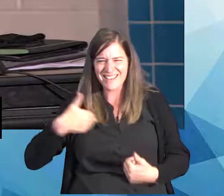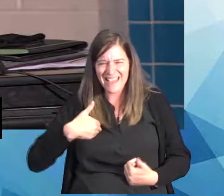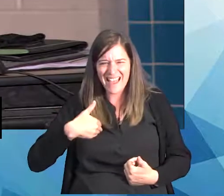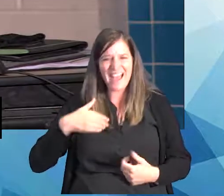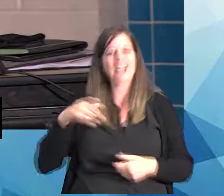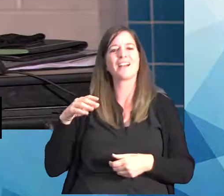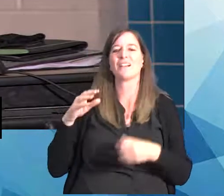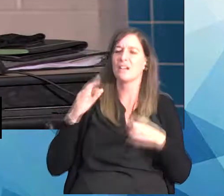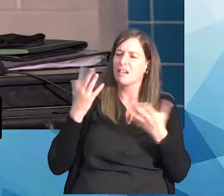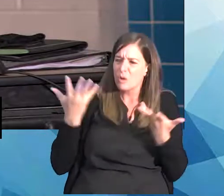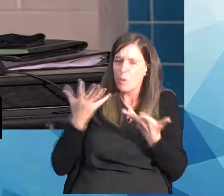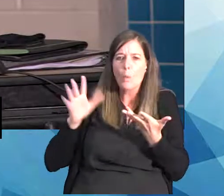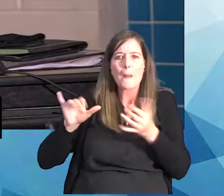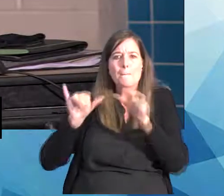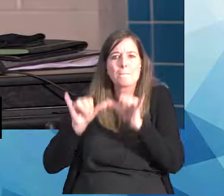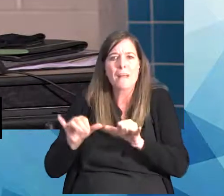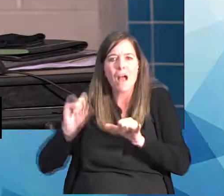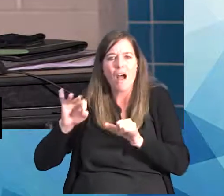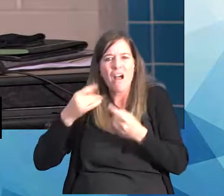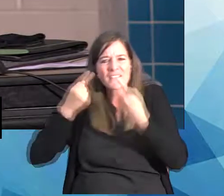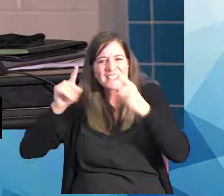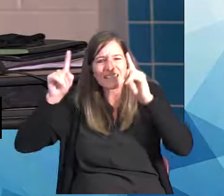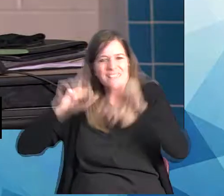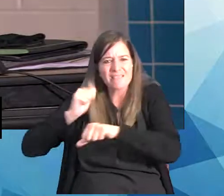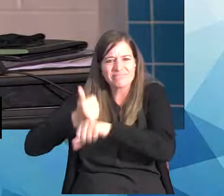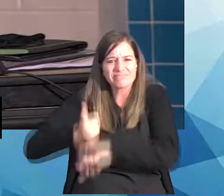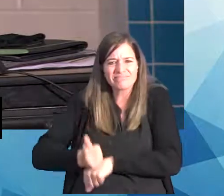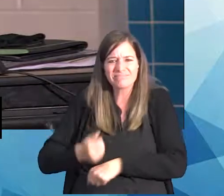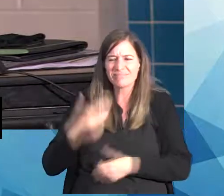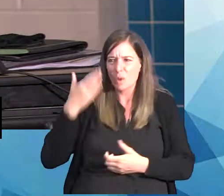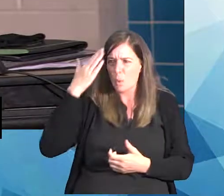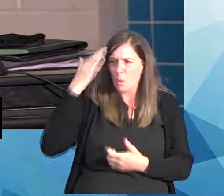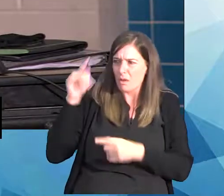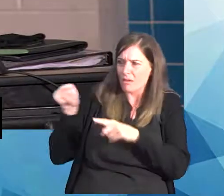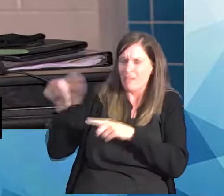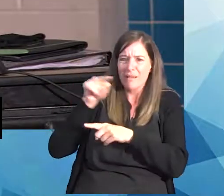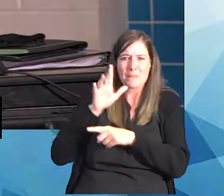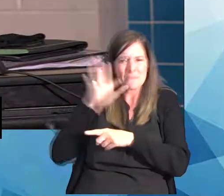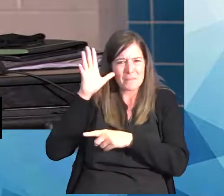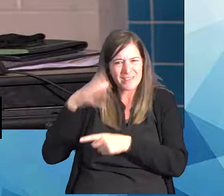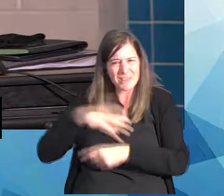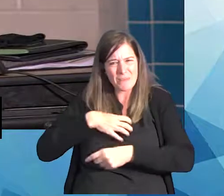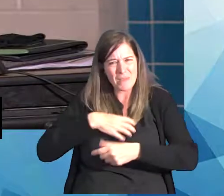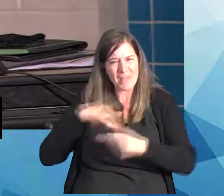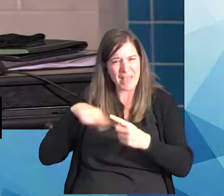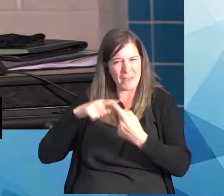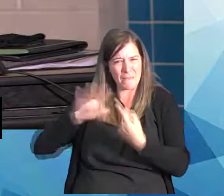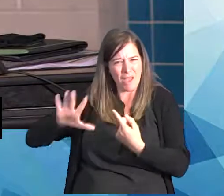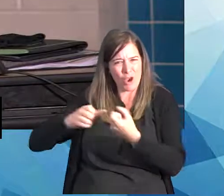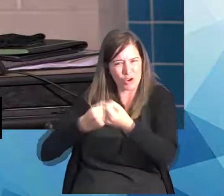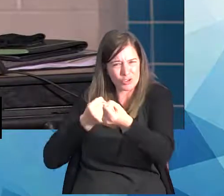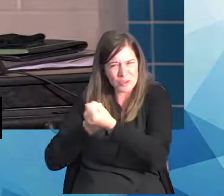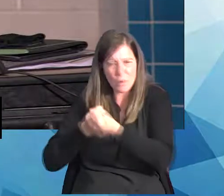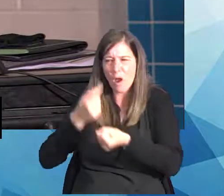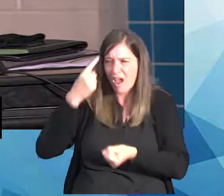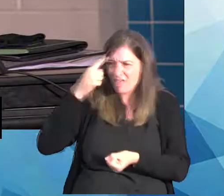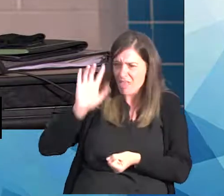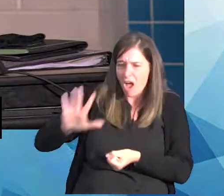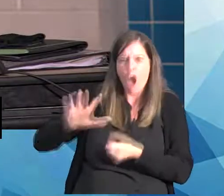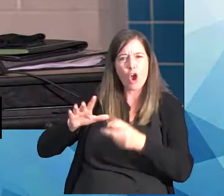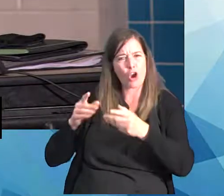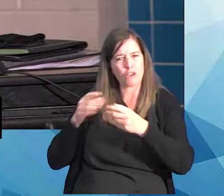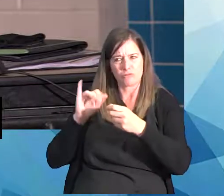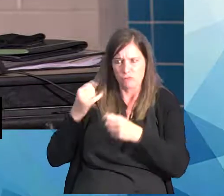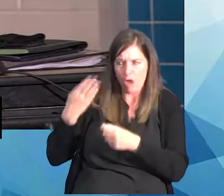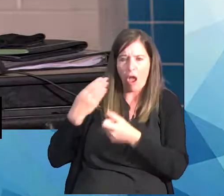student support. Isn't that the main purpose of her position? Is her position a necessity, or is she not qualified for the